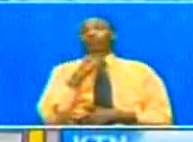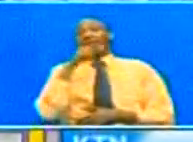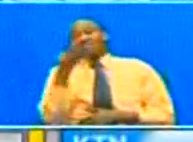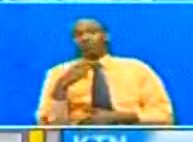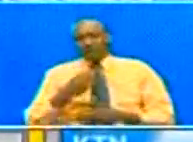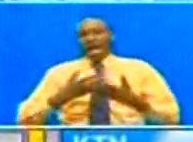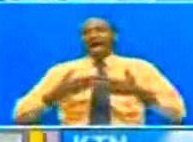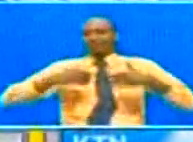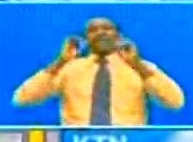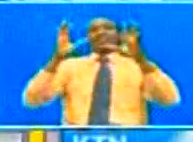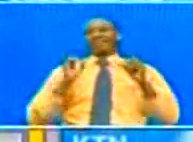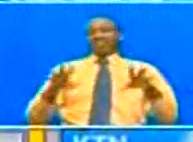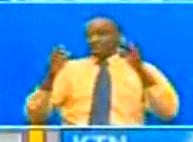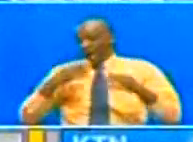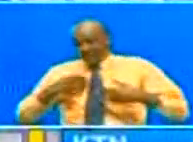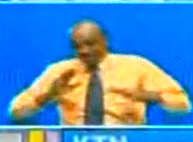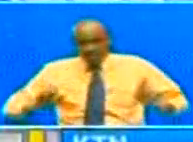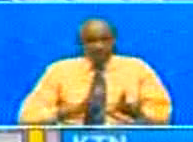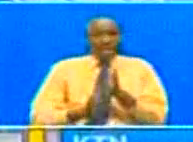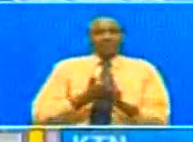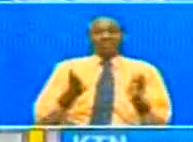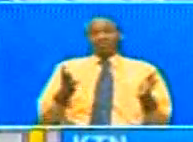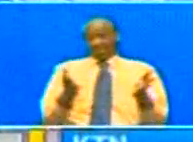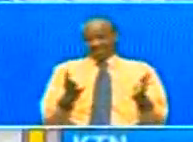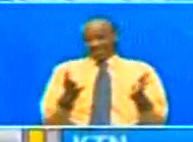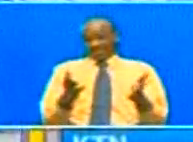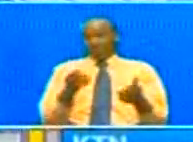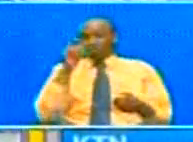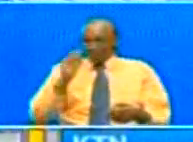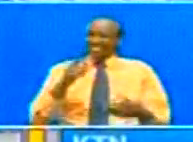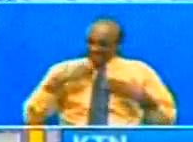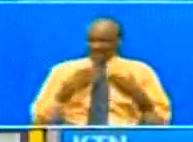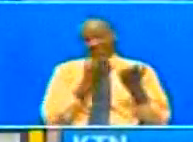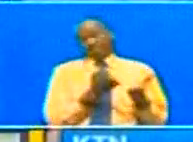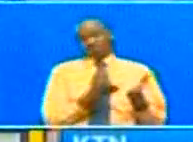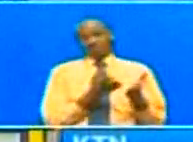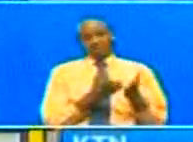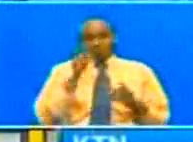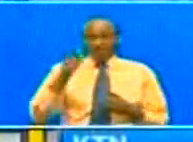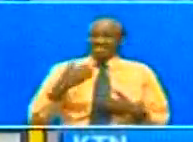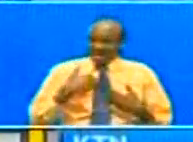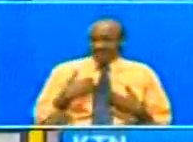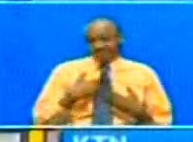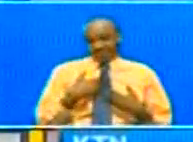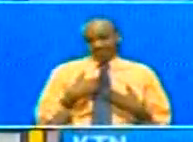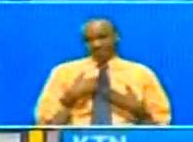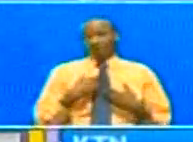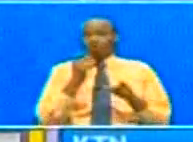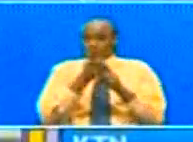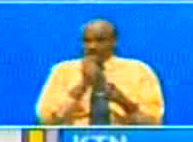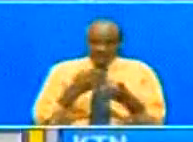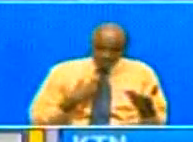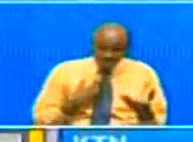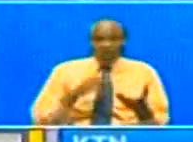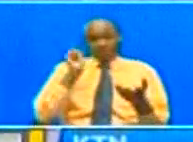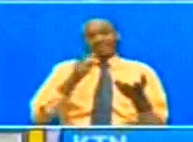and you say that you don't have anything to produce this, yeah. You always have to have. You must have tools,